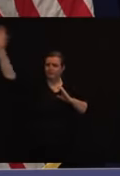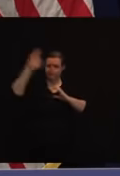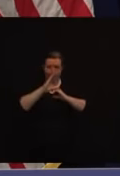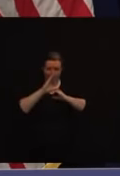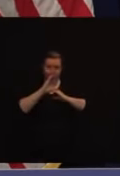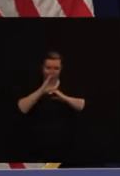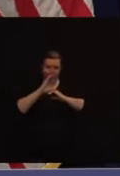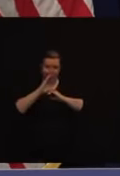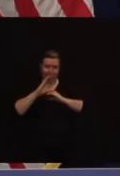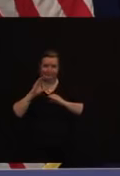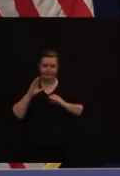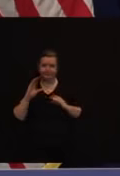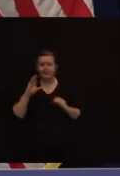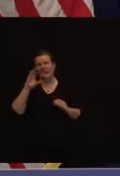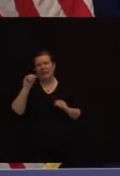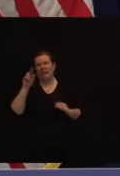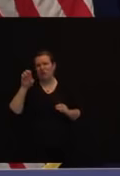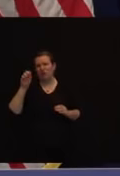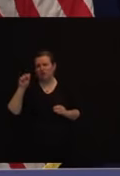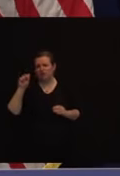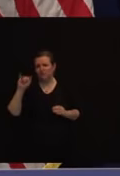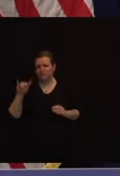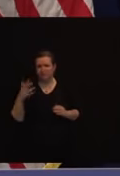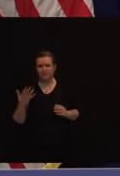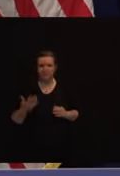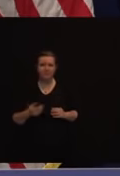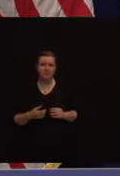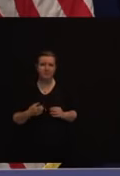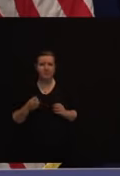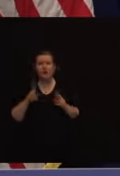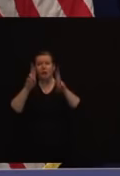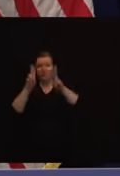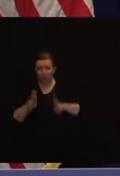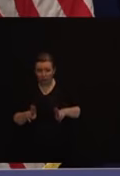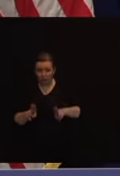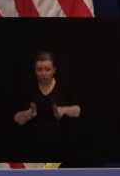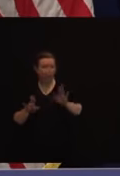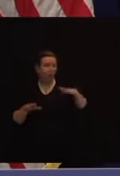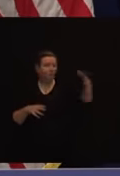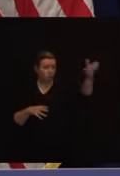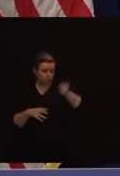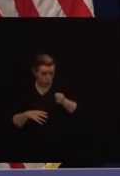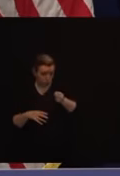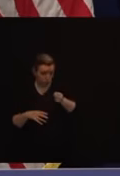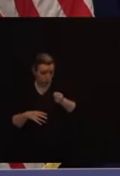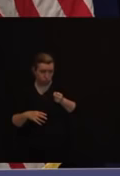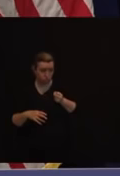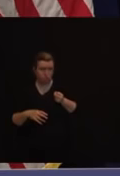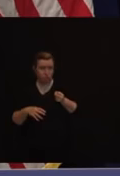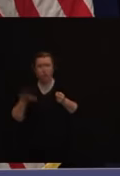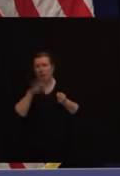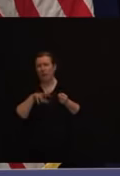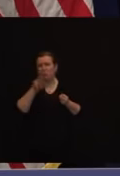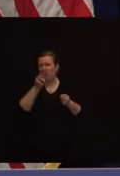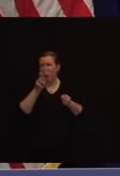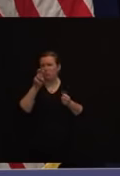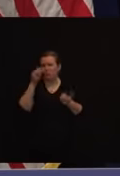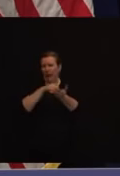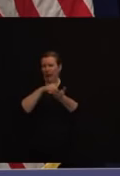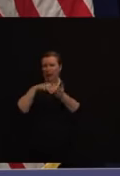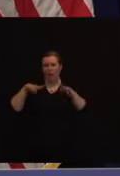Act. Of the claims that are not yet processed, which we're just asked about, there's roughly 200,000. The majority are from